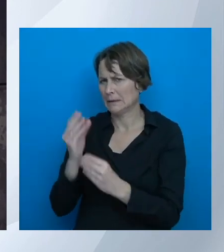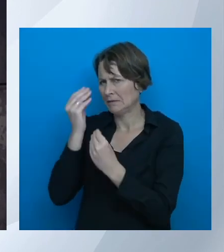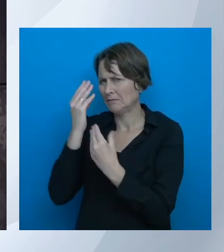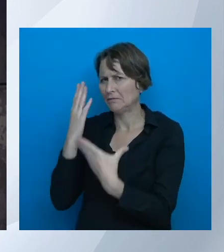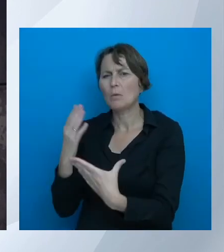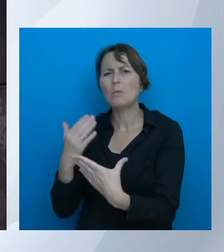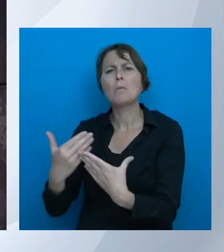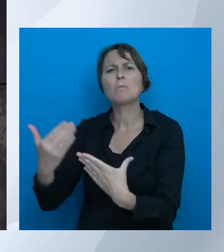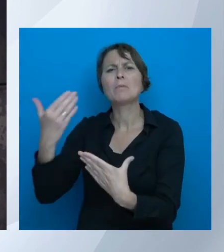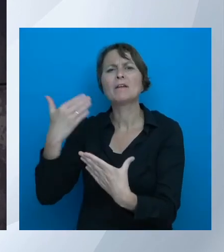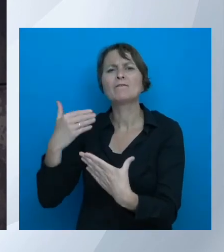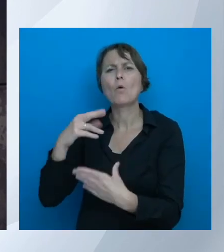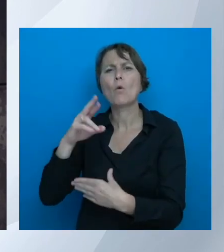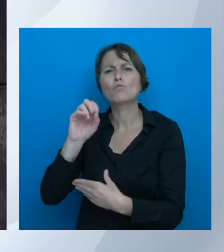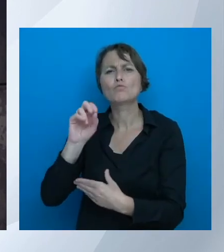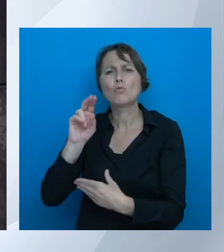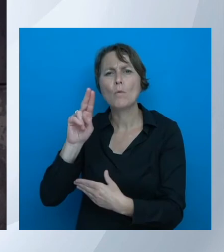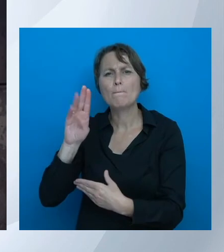stuff with Python.